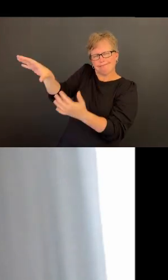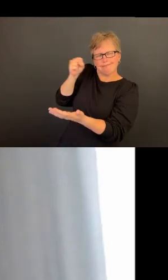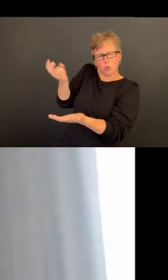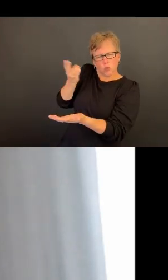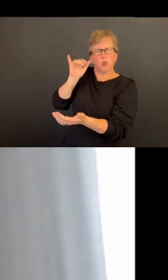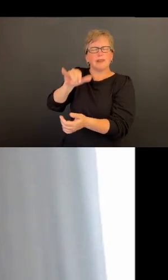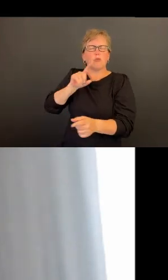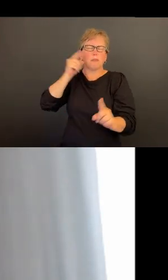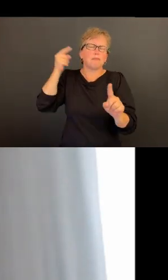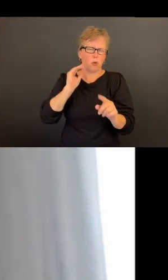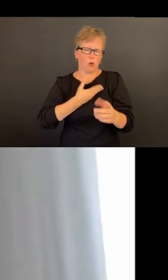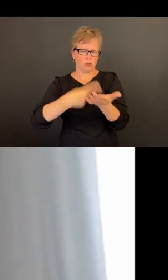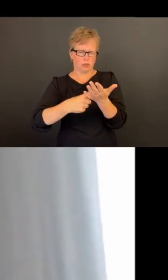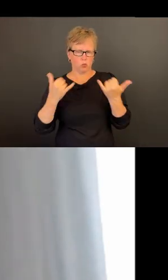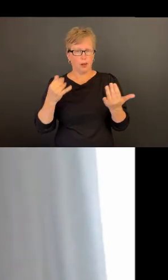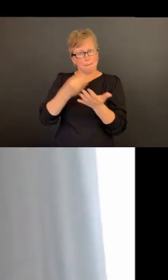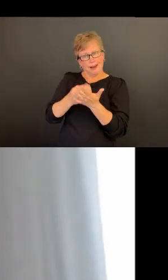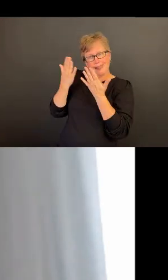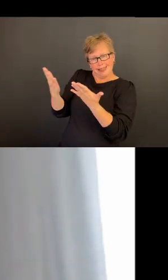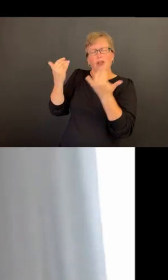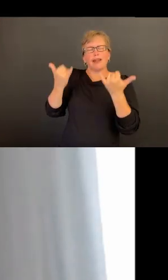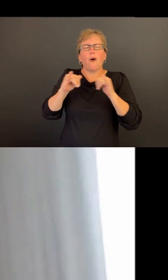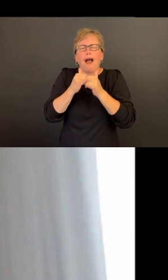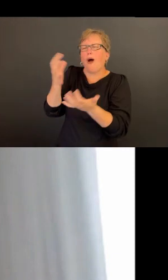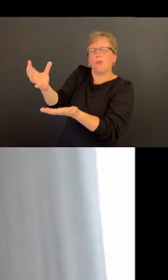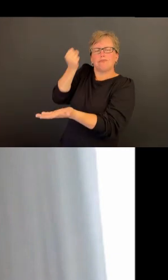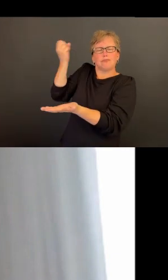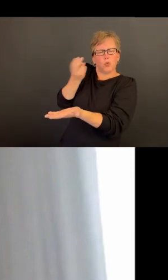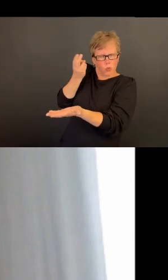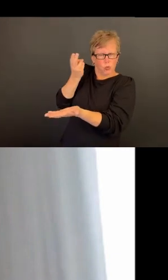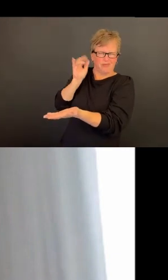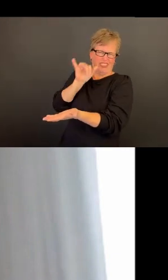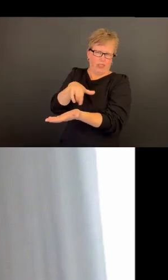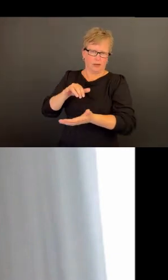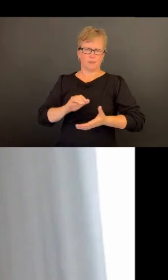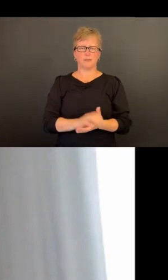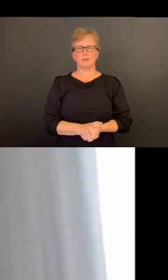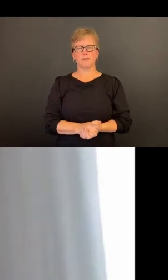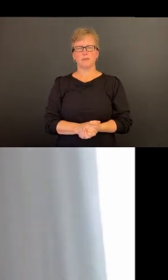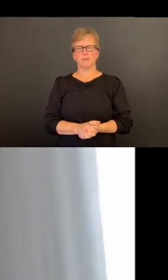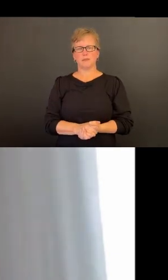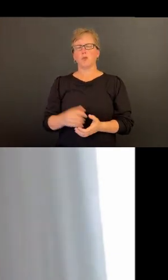enable financial inclusion, which is really kind of, I think, core to the conversation that we're having here